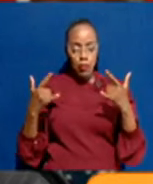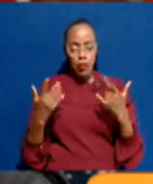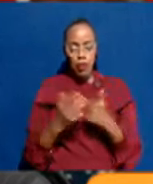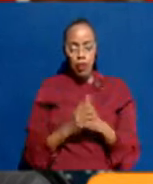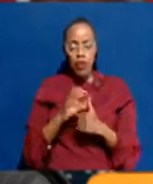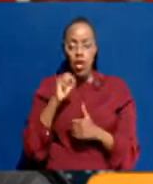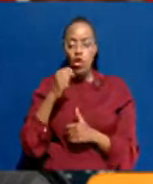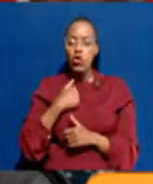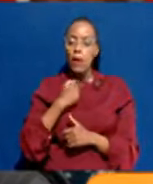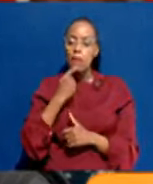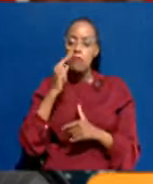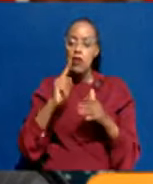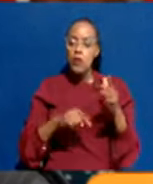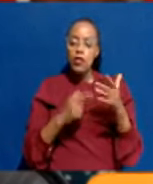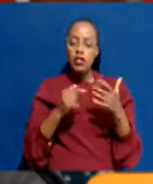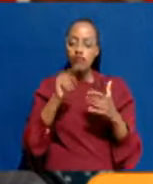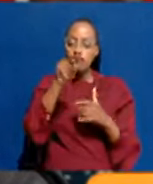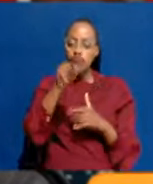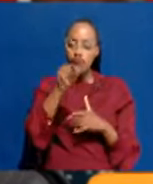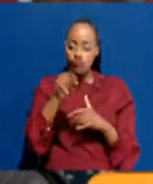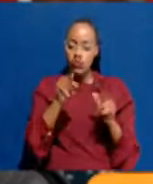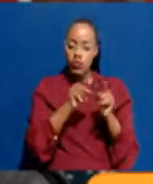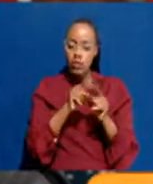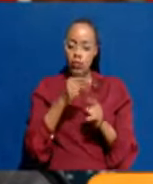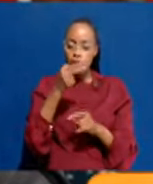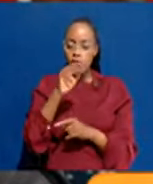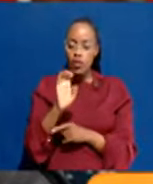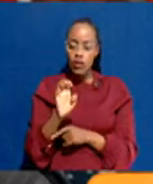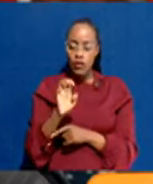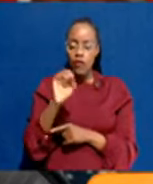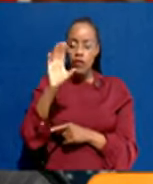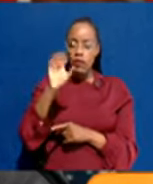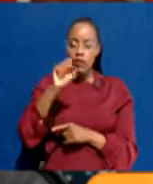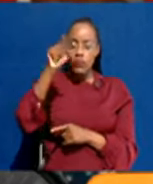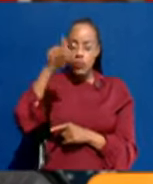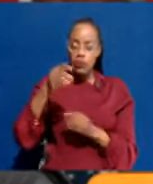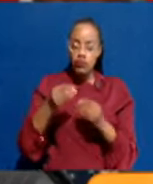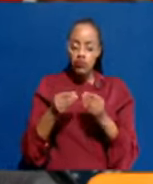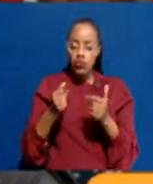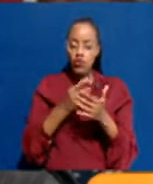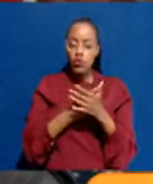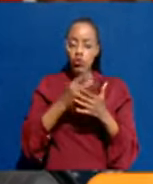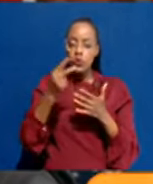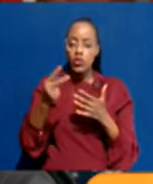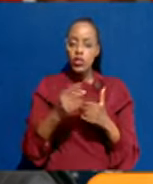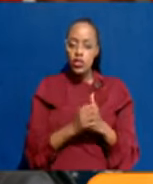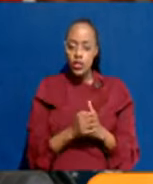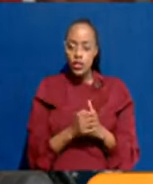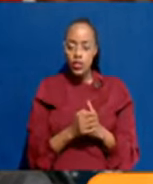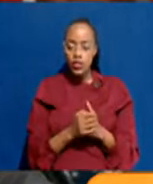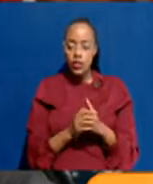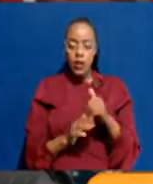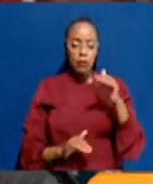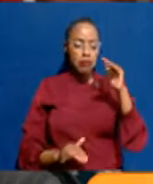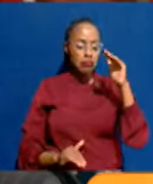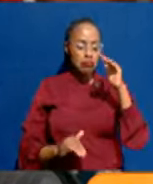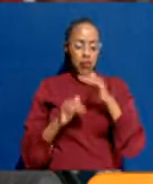So I told him, Your Excellency, the cabinet should be dissolved for 2 weeks maximum.